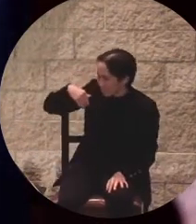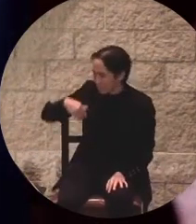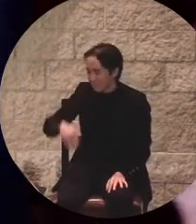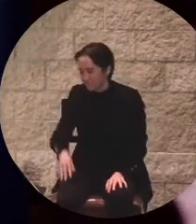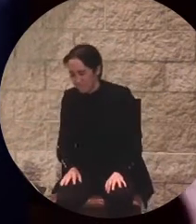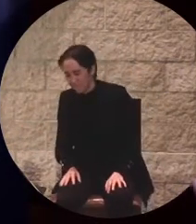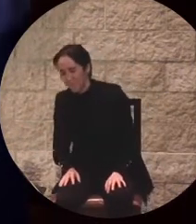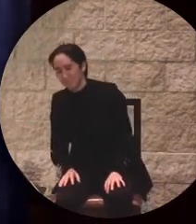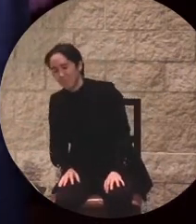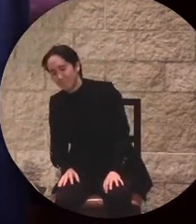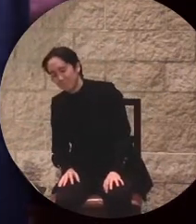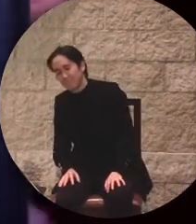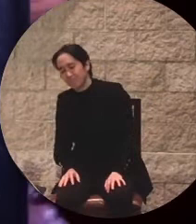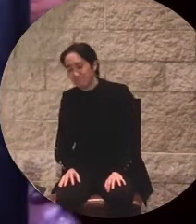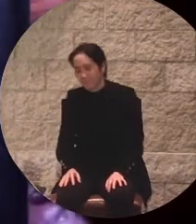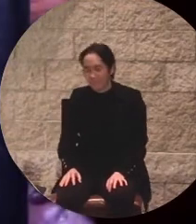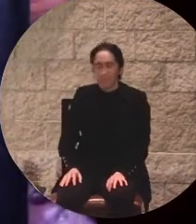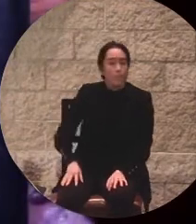fail.